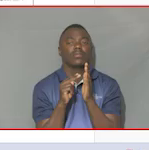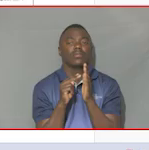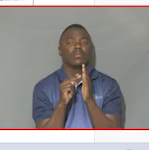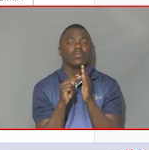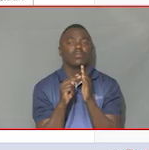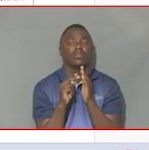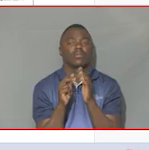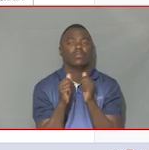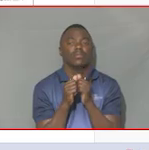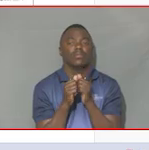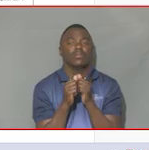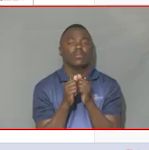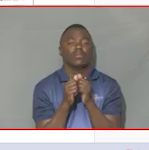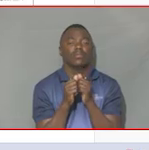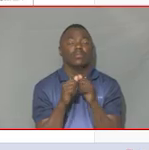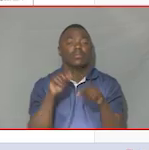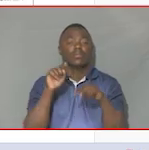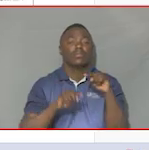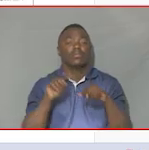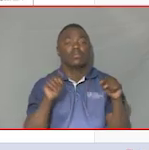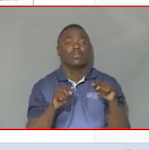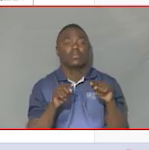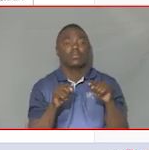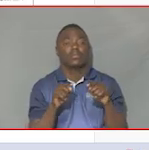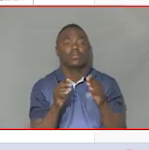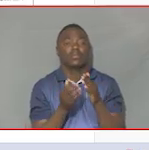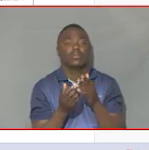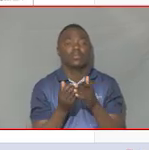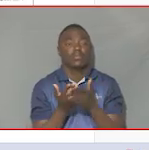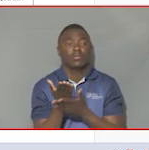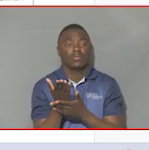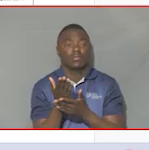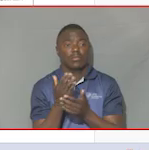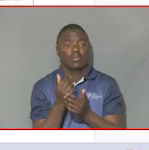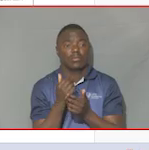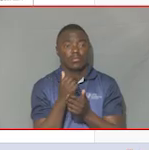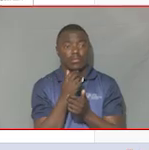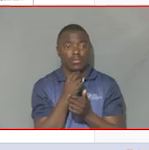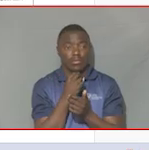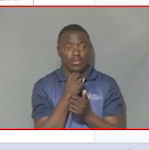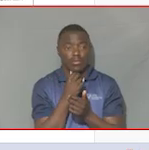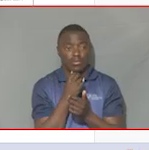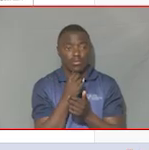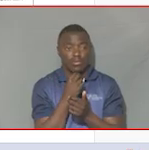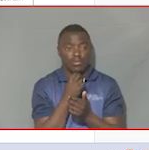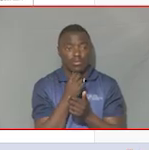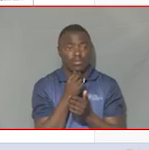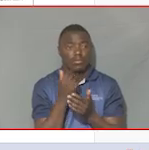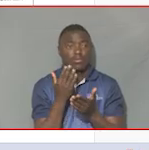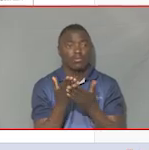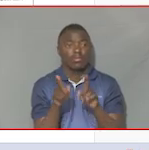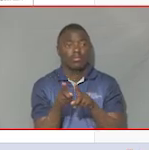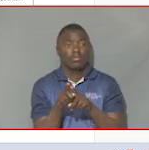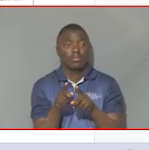say, how many different codes can be generated if the following principles apply? Codes may consist of